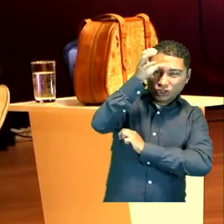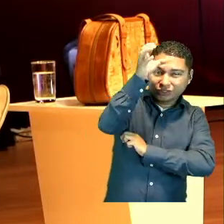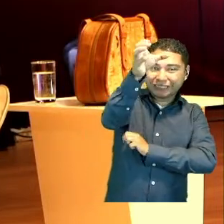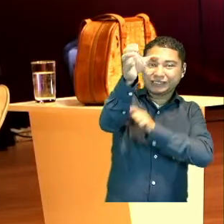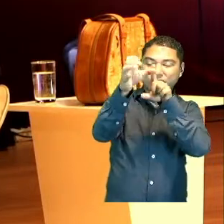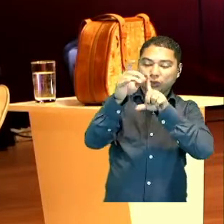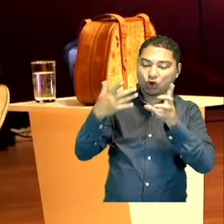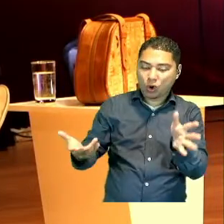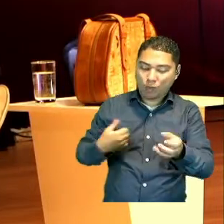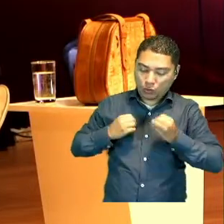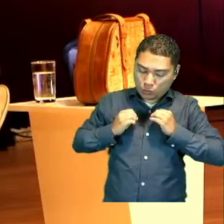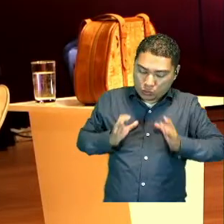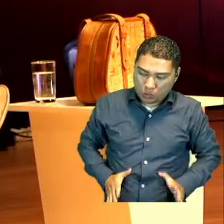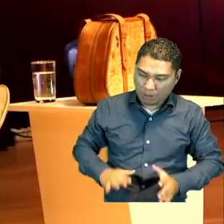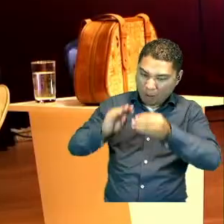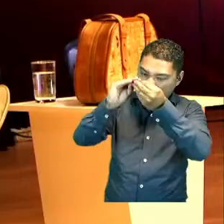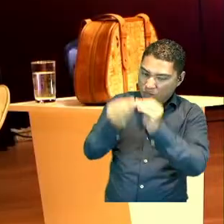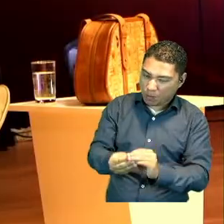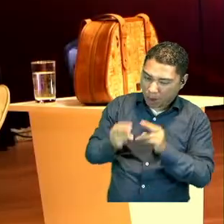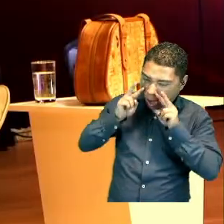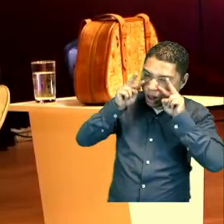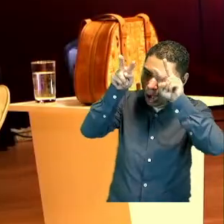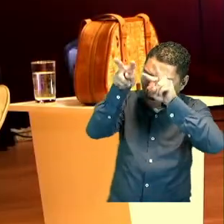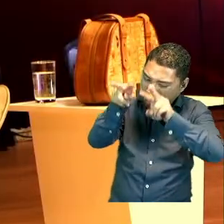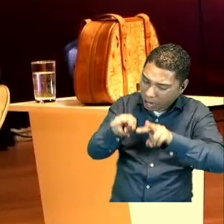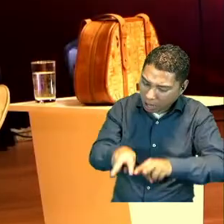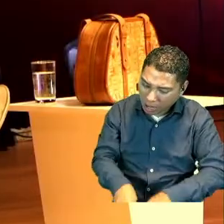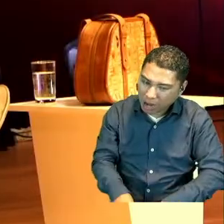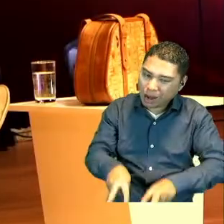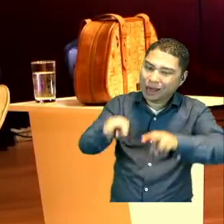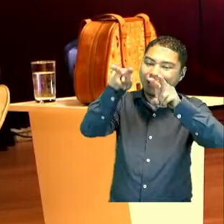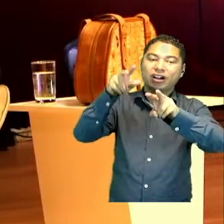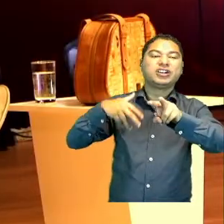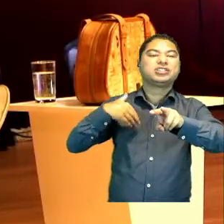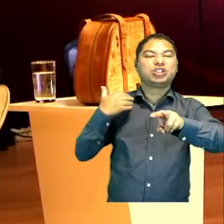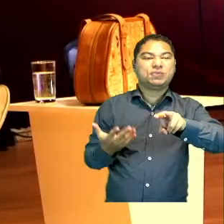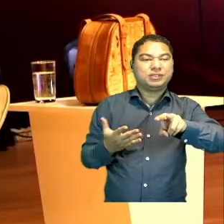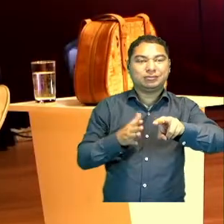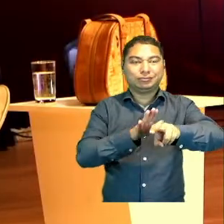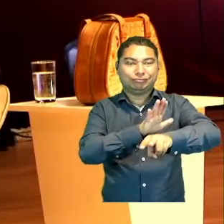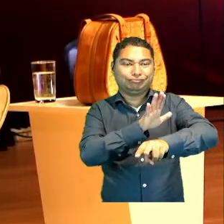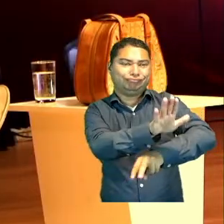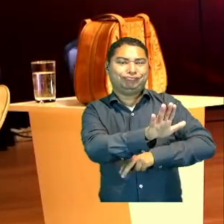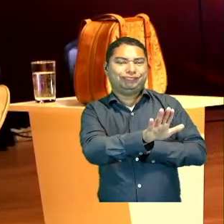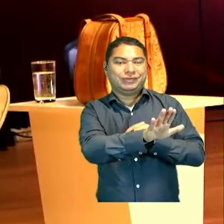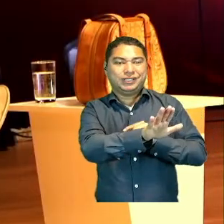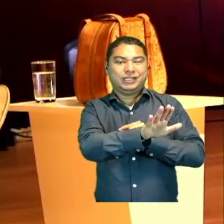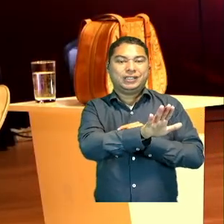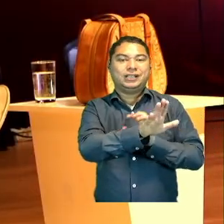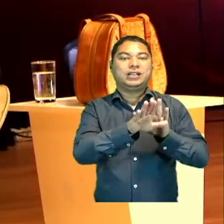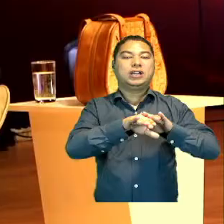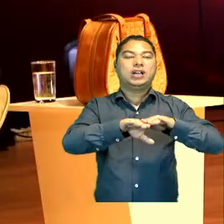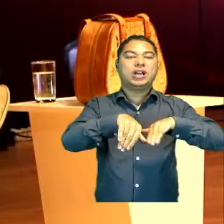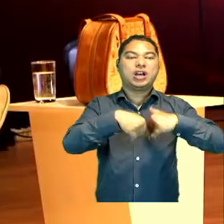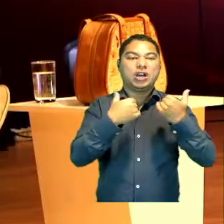bodies. Do you feel that there's a different way of visualizing and understanding our bodies from the ancestral